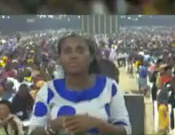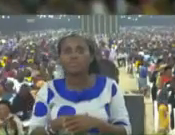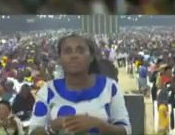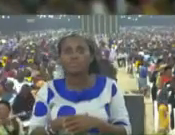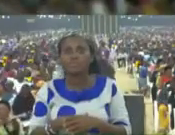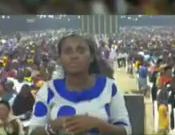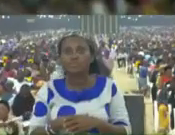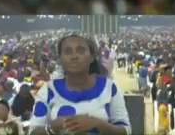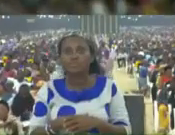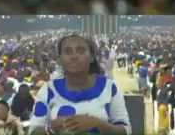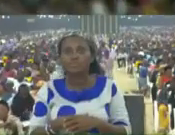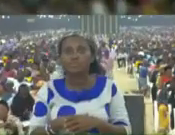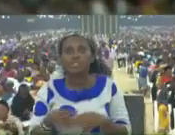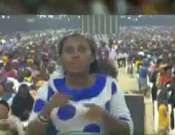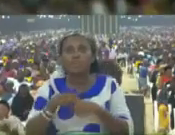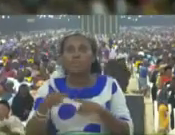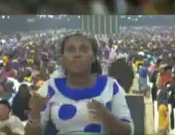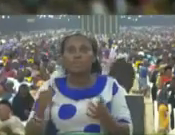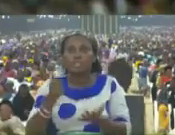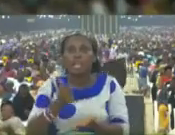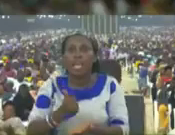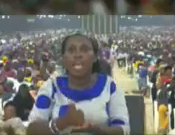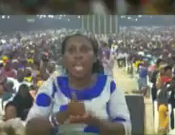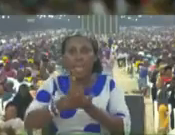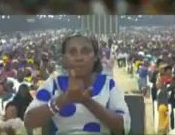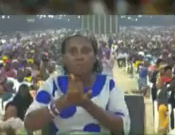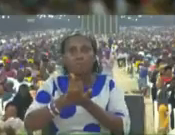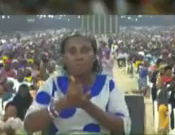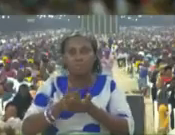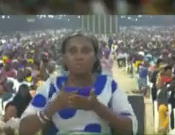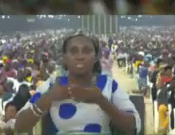But help was nearer than she thought.